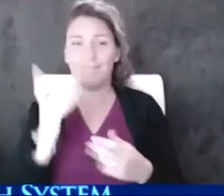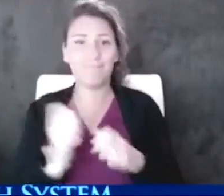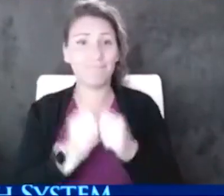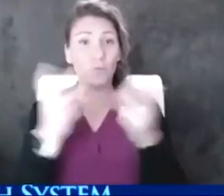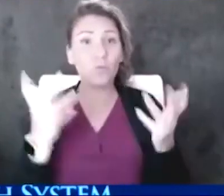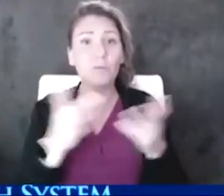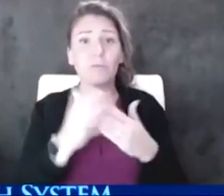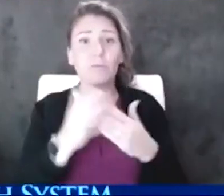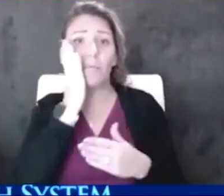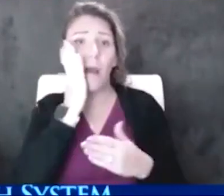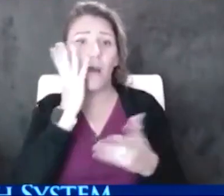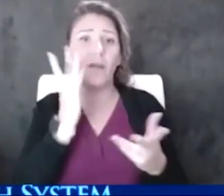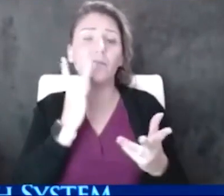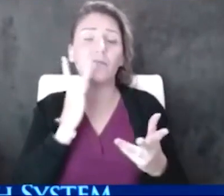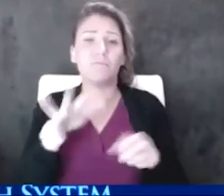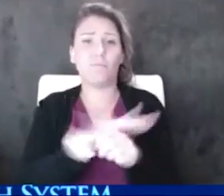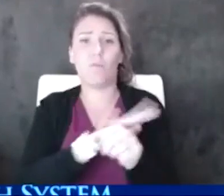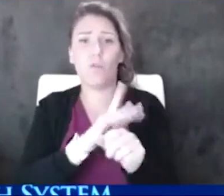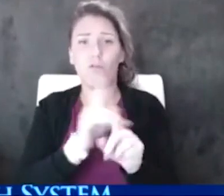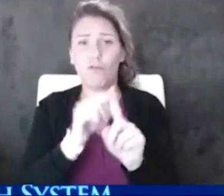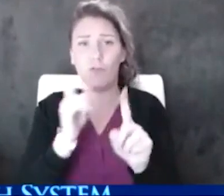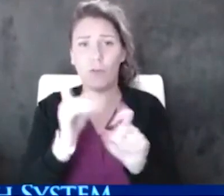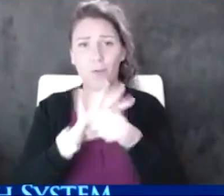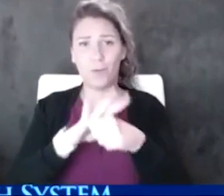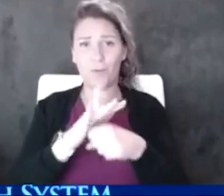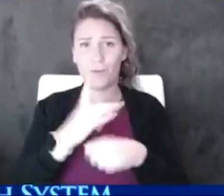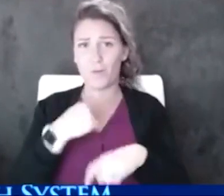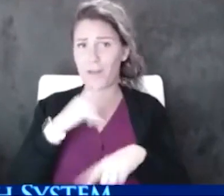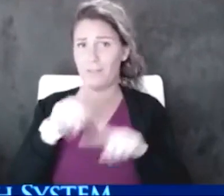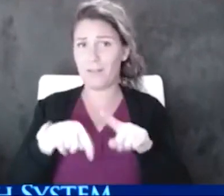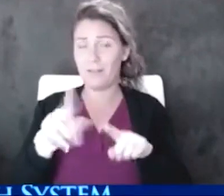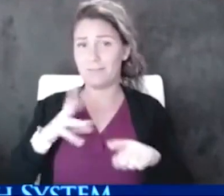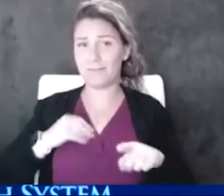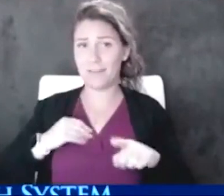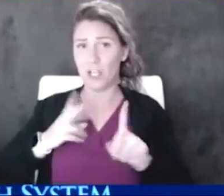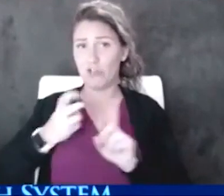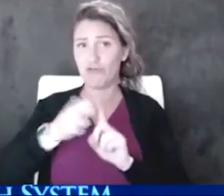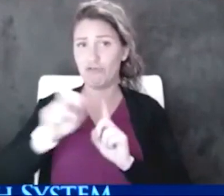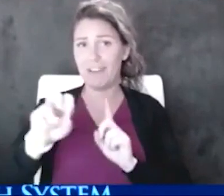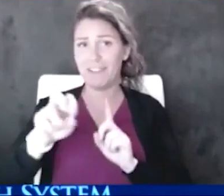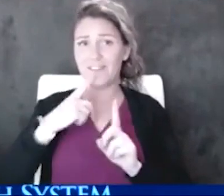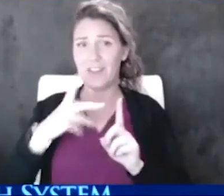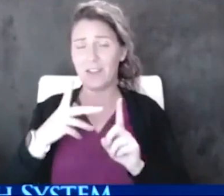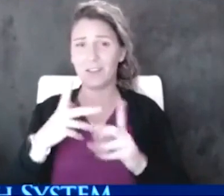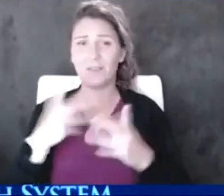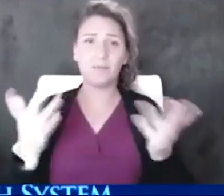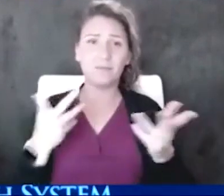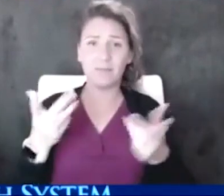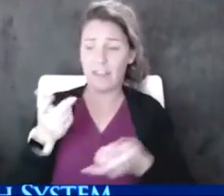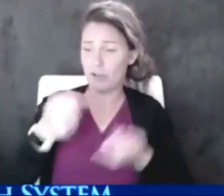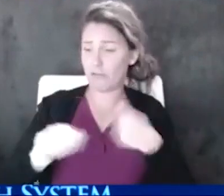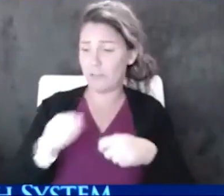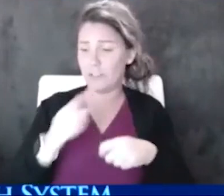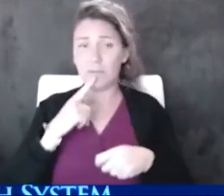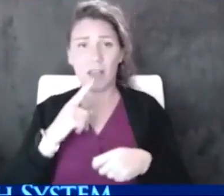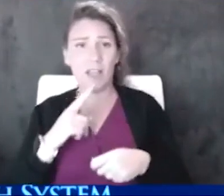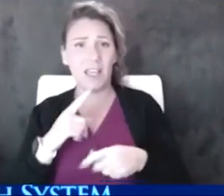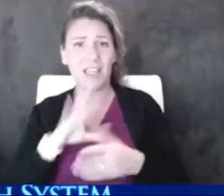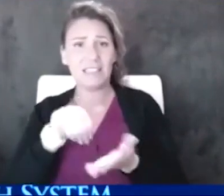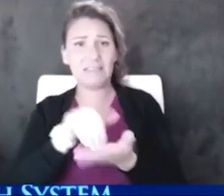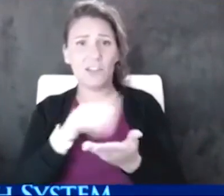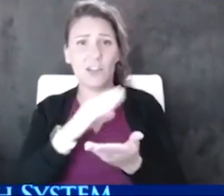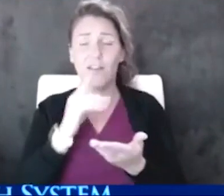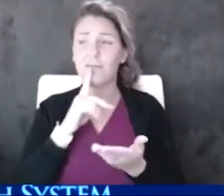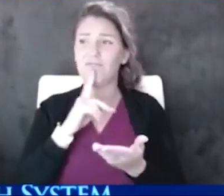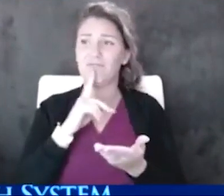taken over by COVID, we don't have beds to accept transfer center patients. And so that's hurt our care. And then when you don't have enough blood